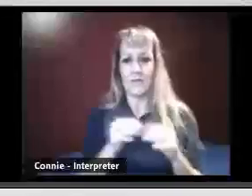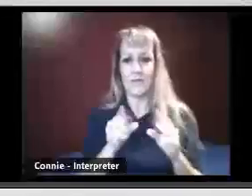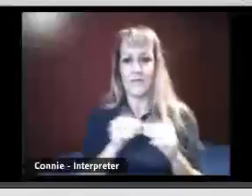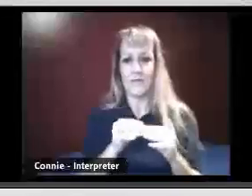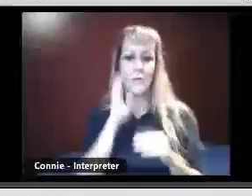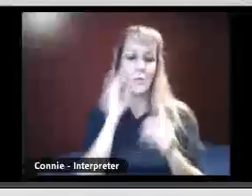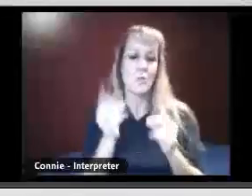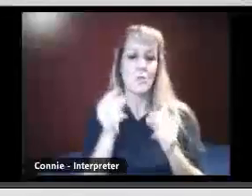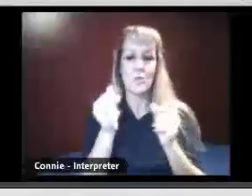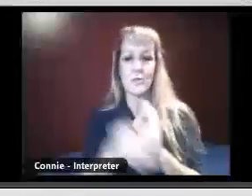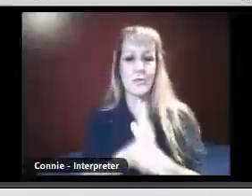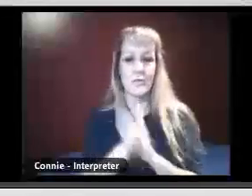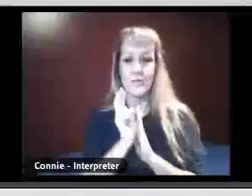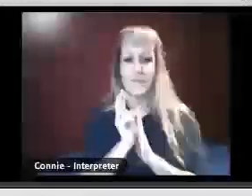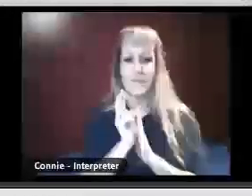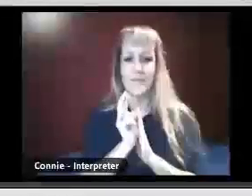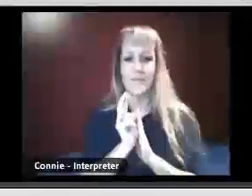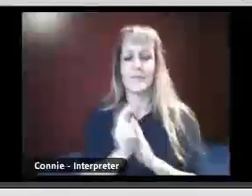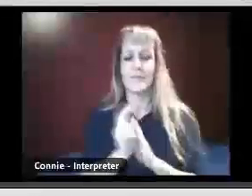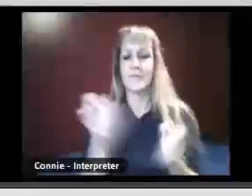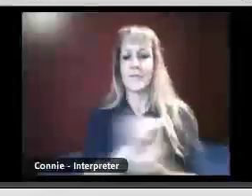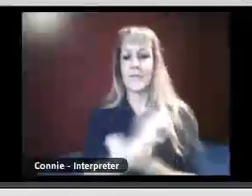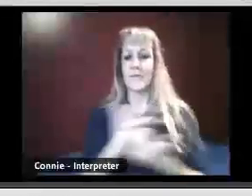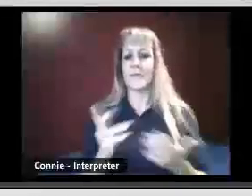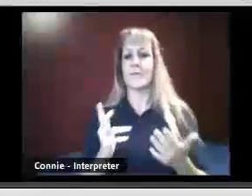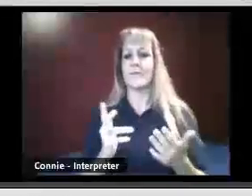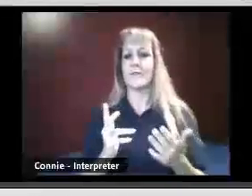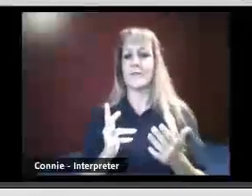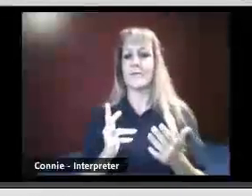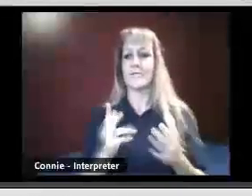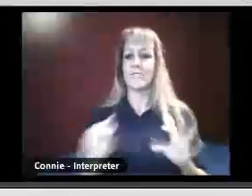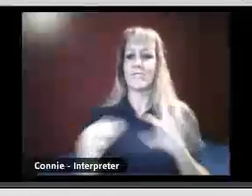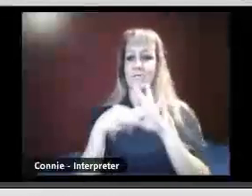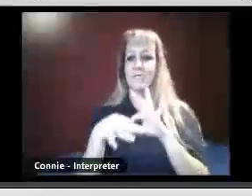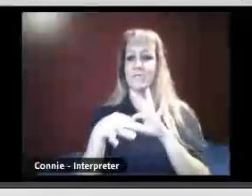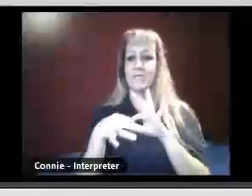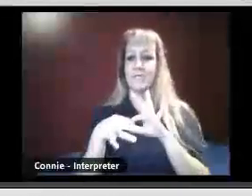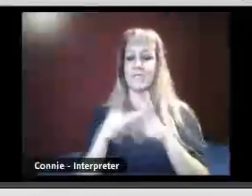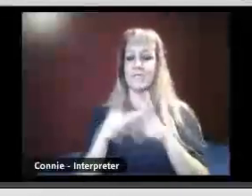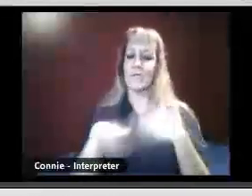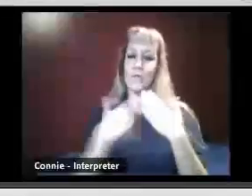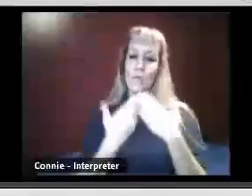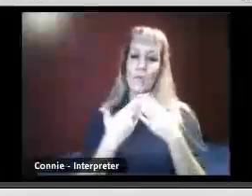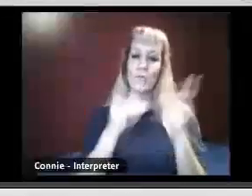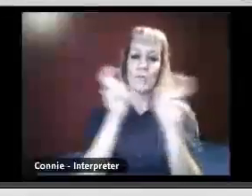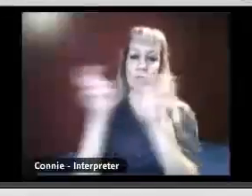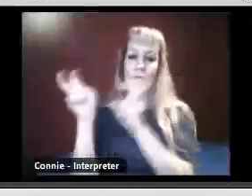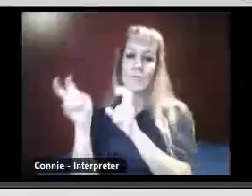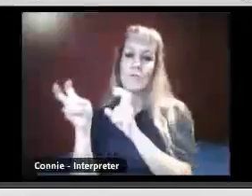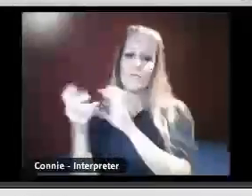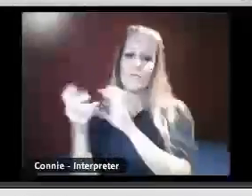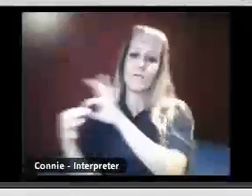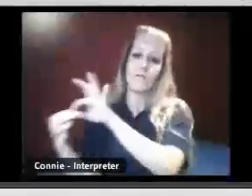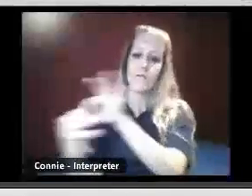quick review because everything is interrelated. All of the topics kind of keep building upon each